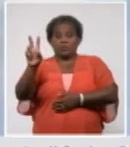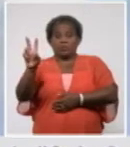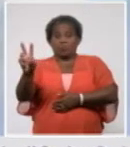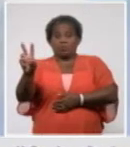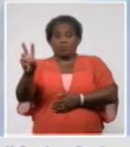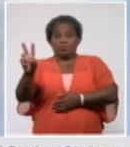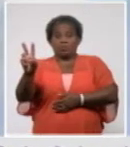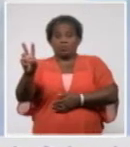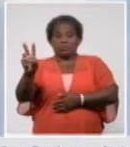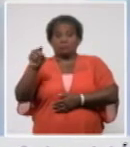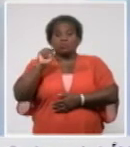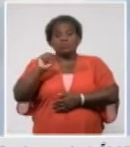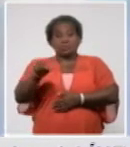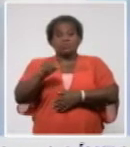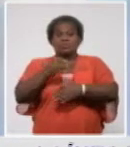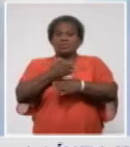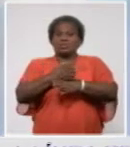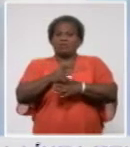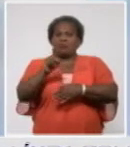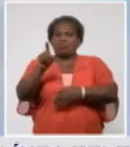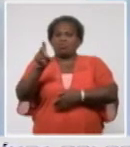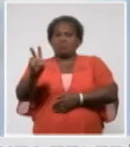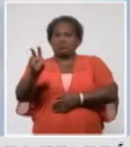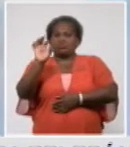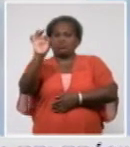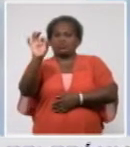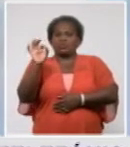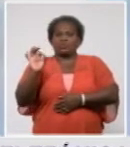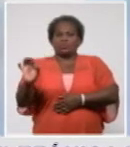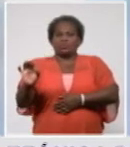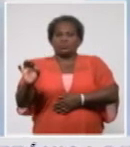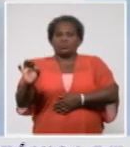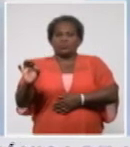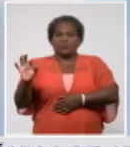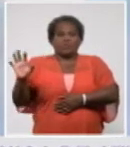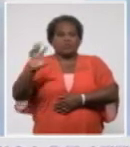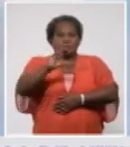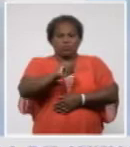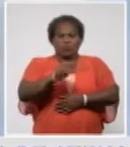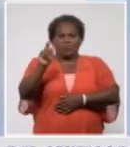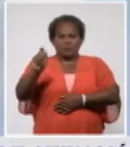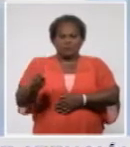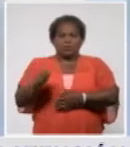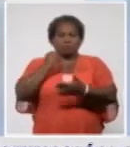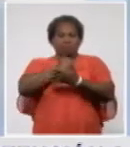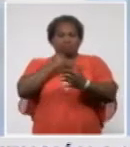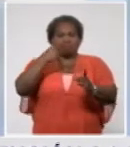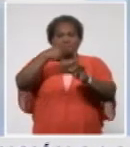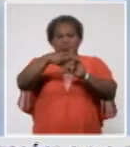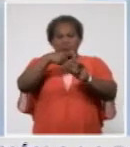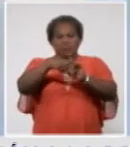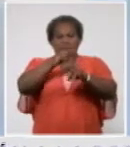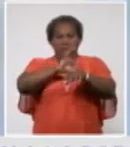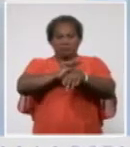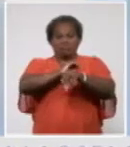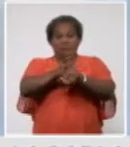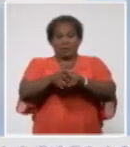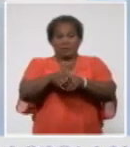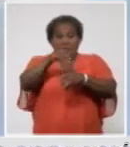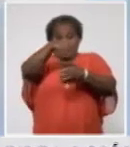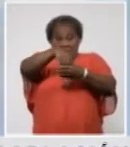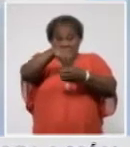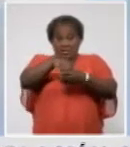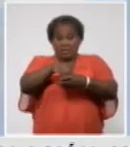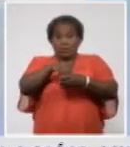cases, that is 12%, of which 572, or the